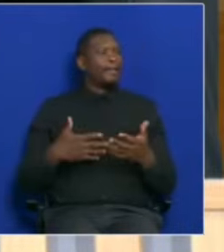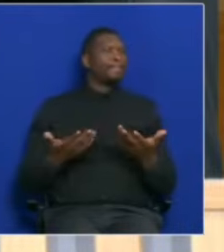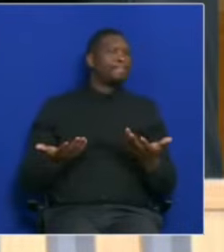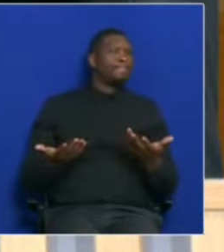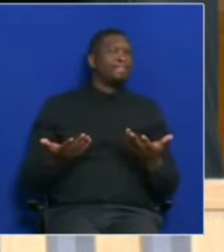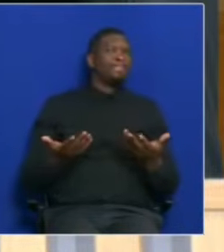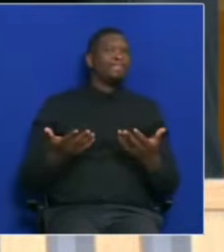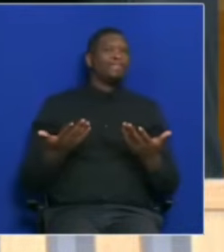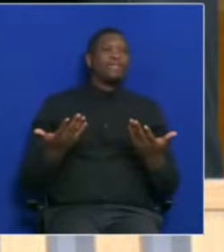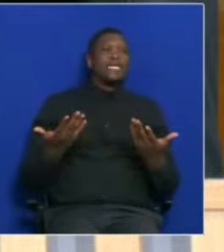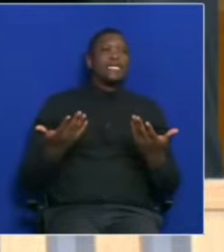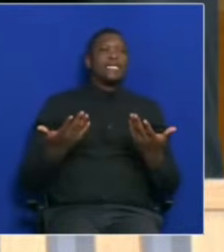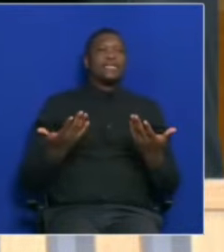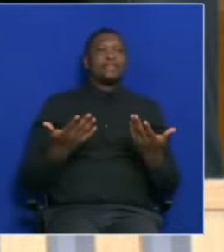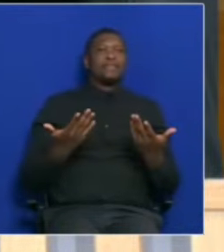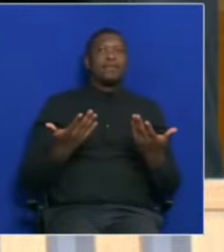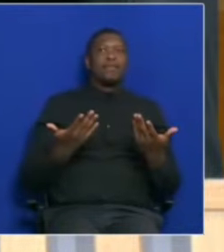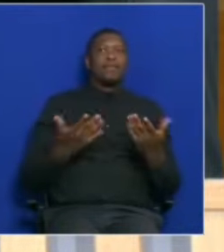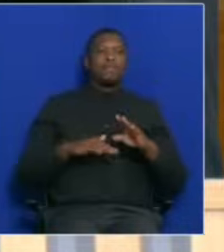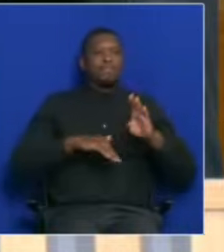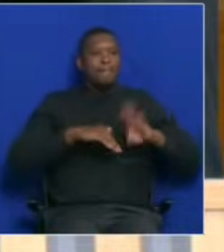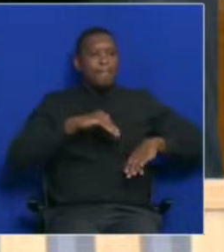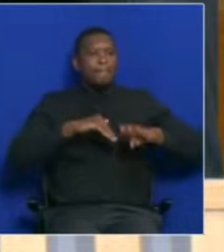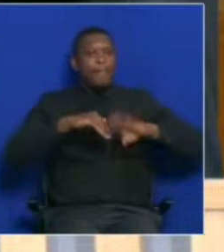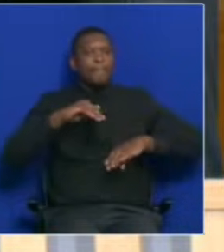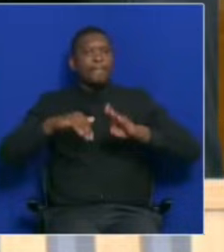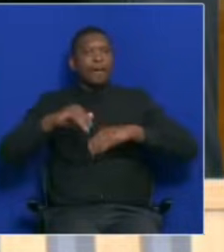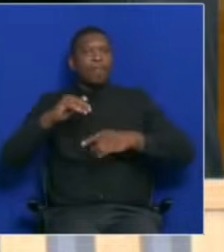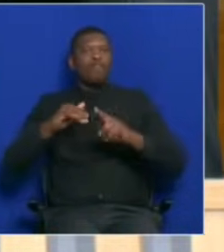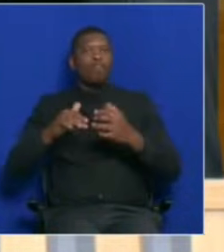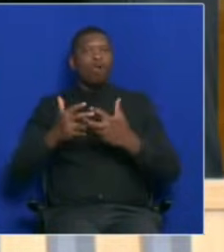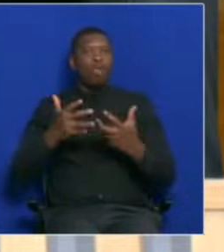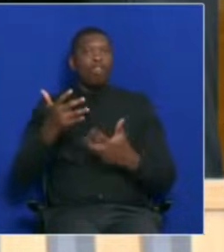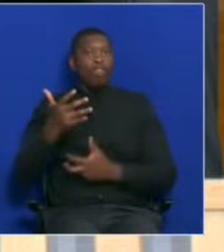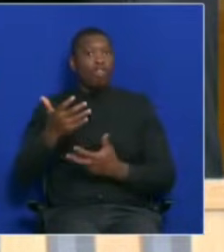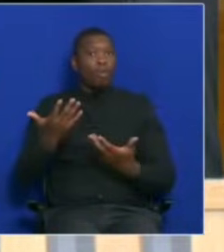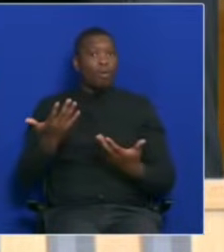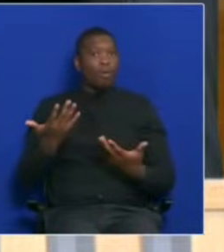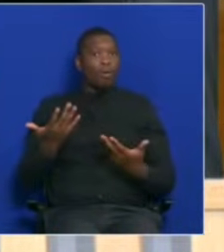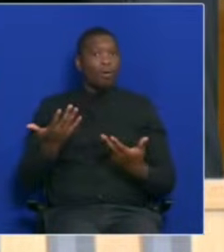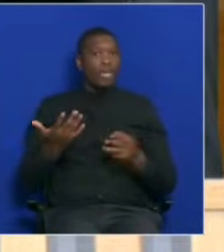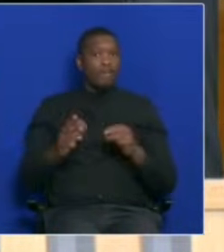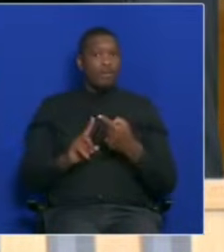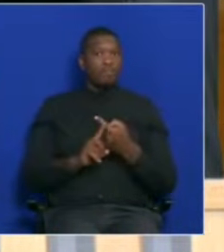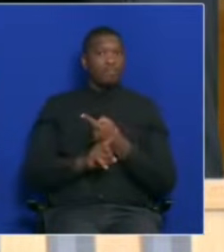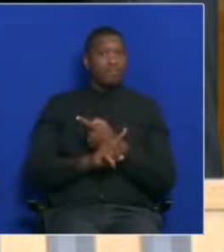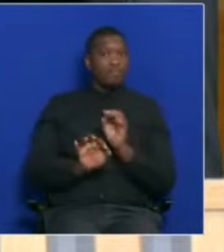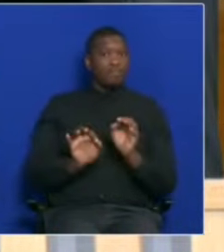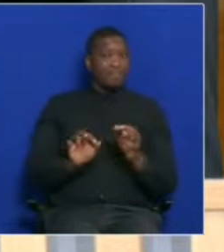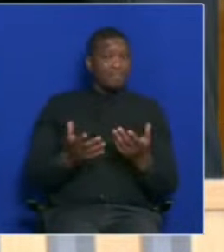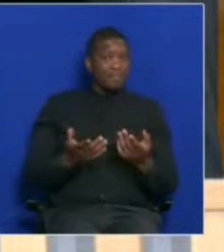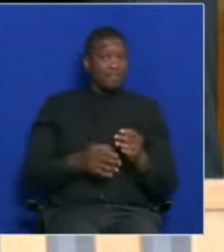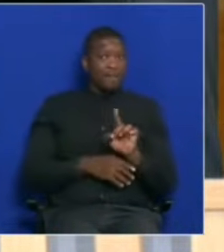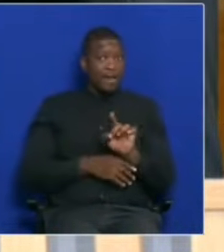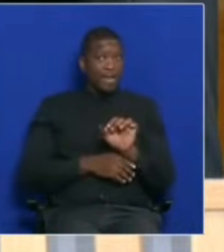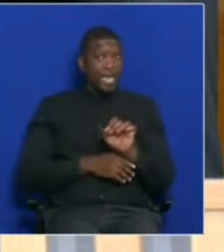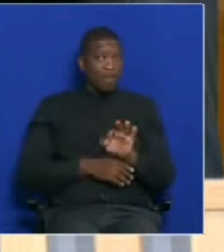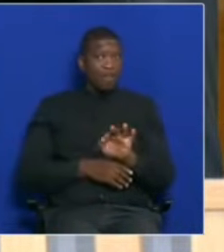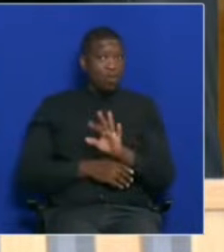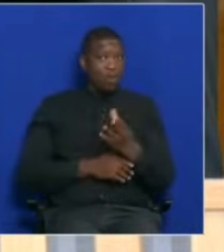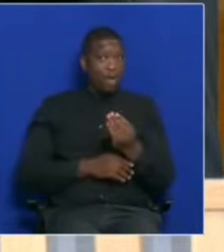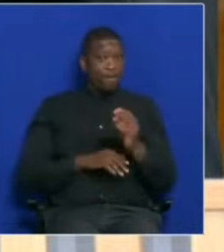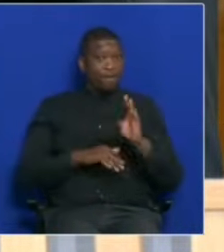repercussions for non-compliance with the manual. But if you do have repercussions, be